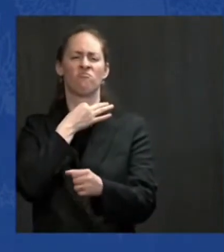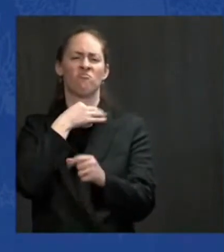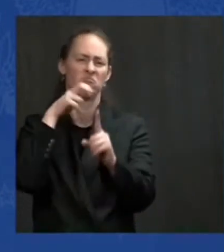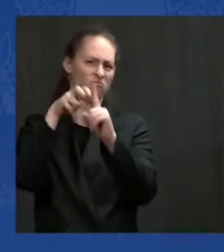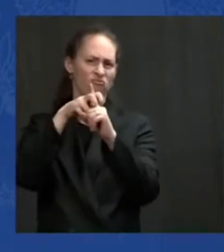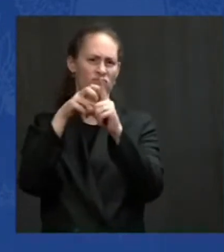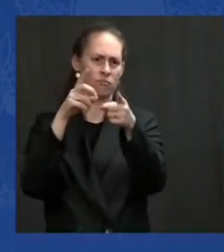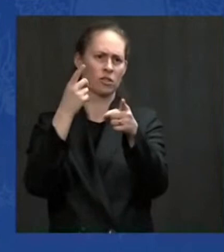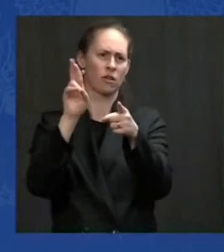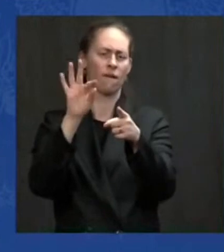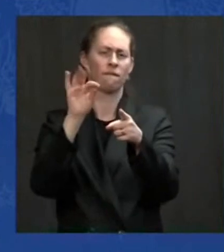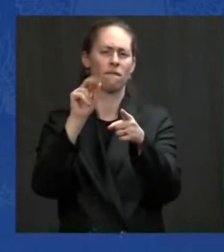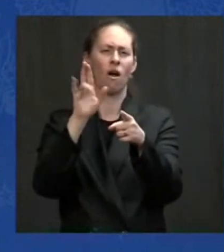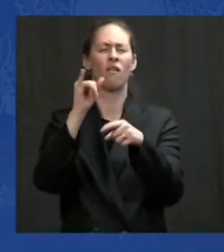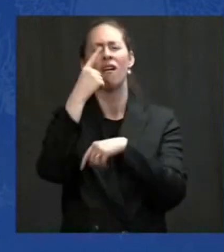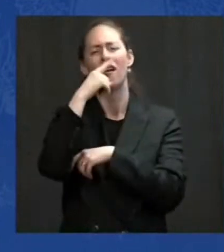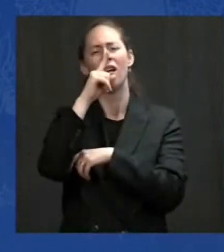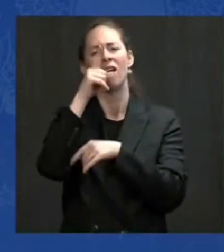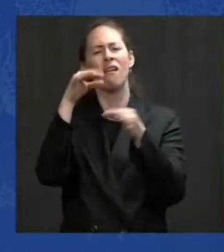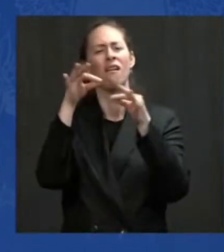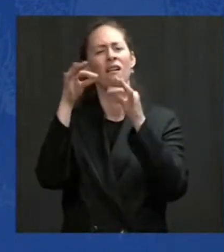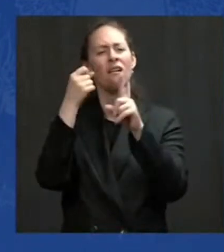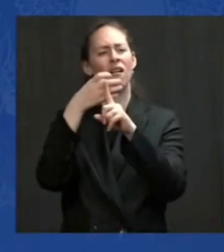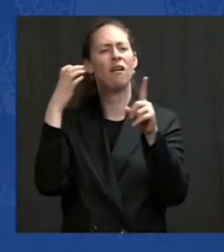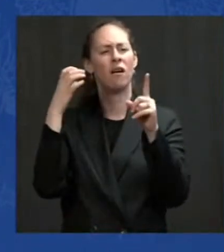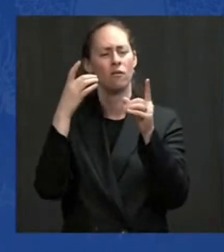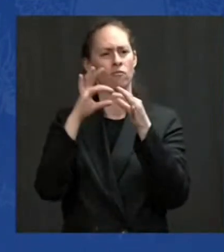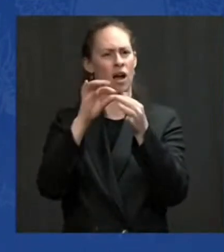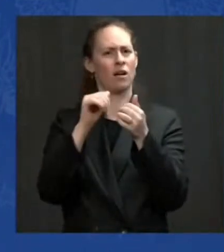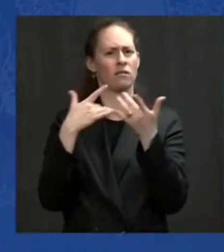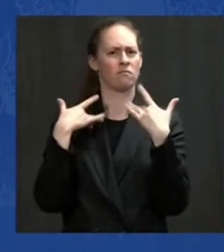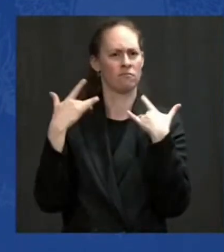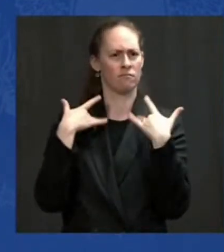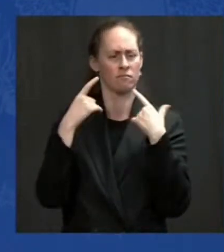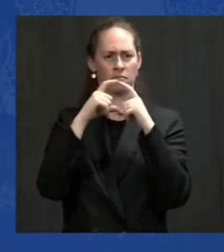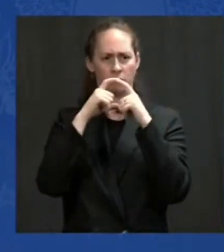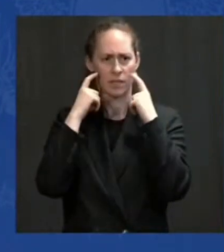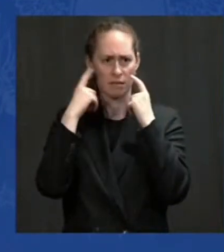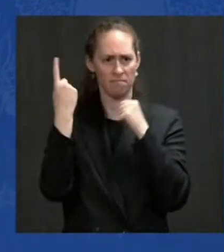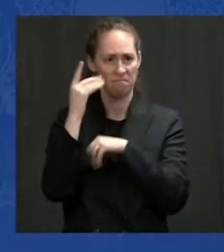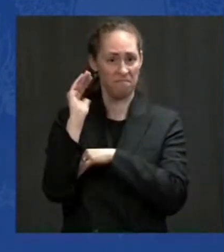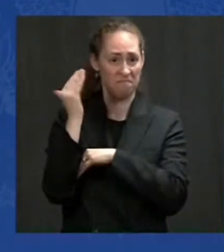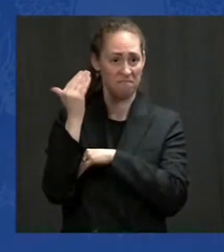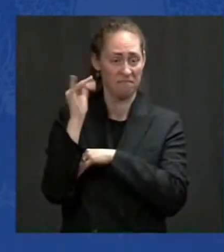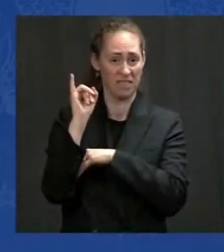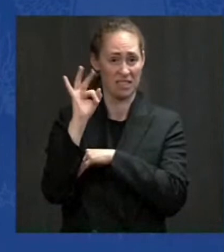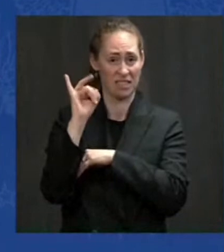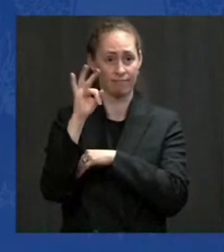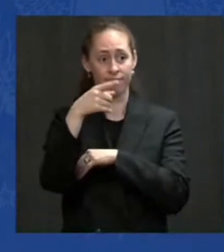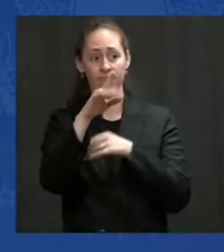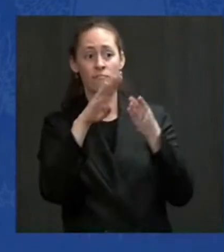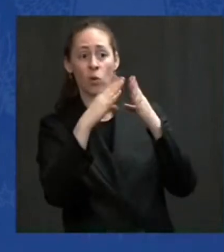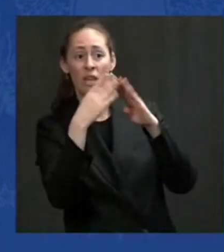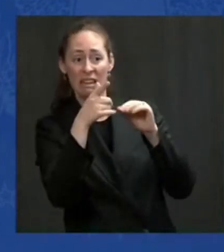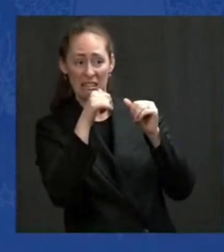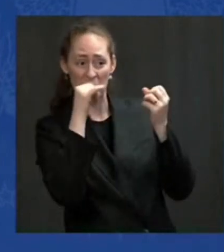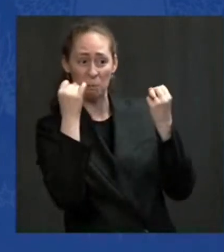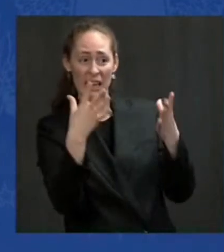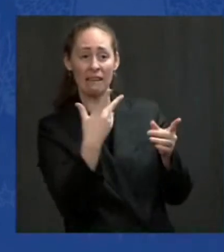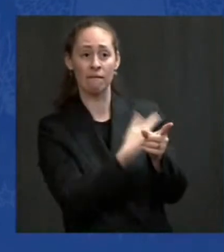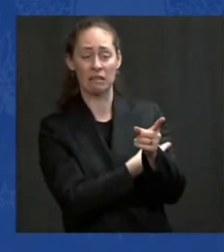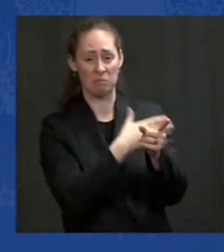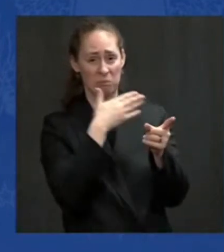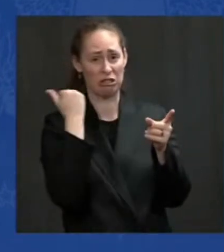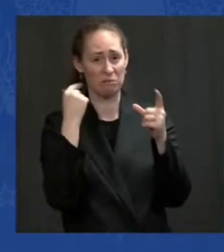bit more about mask wearing. You said that you would possibly wear a mask if you were in a community with low vaccination rates. And is there any sort